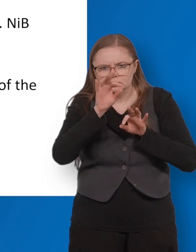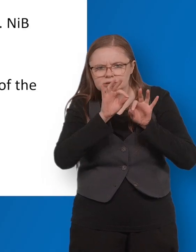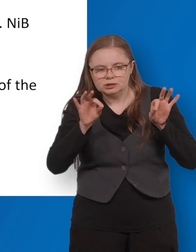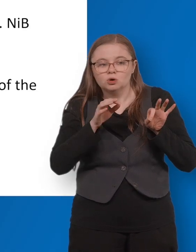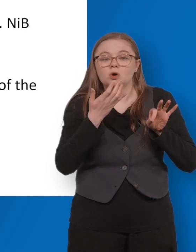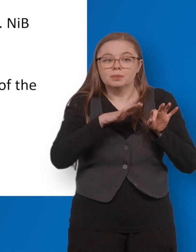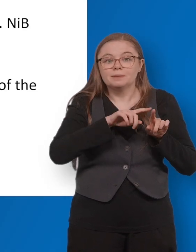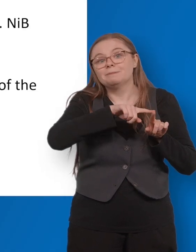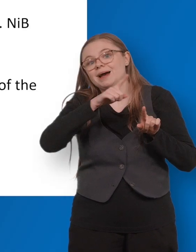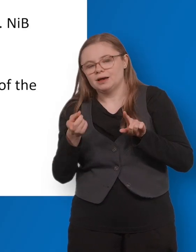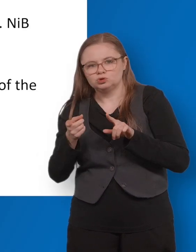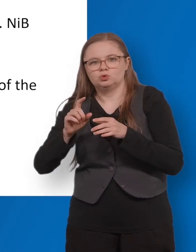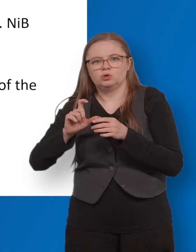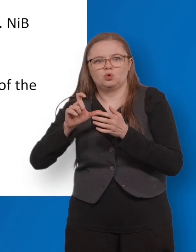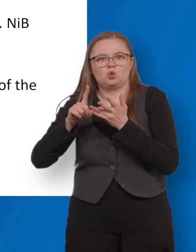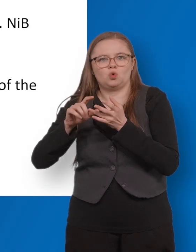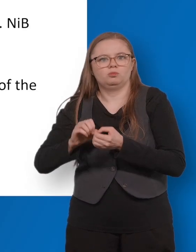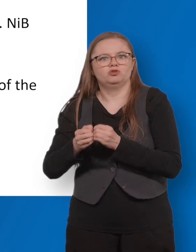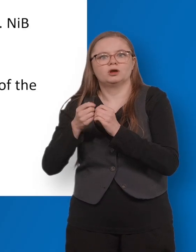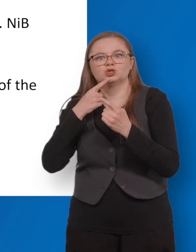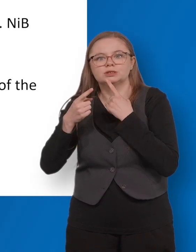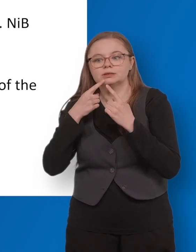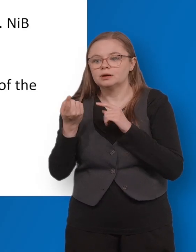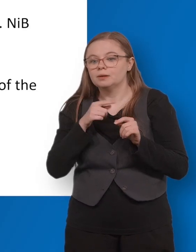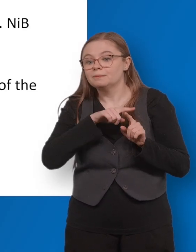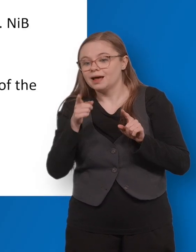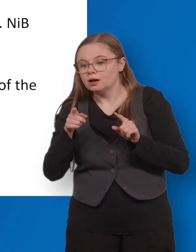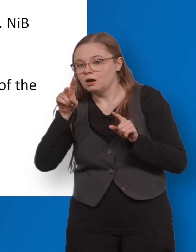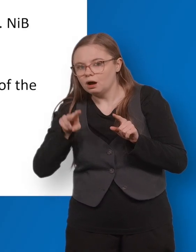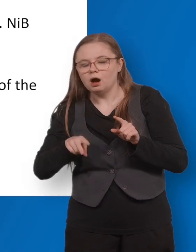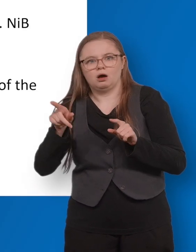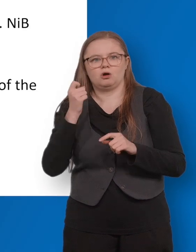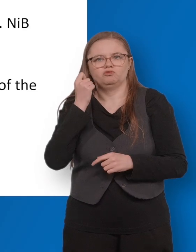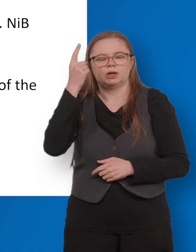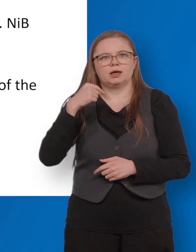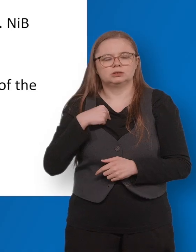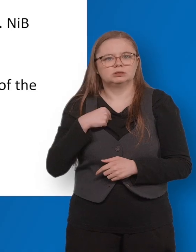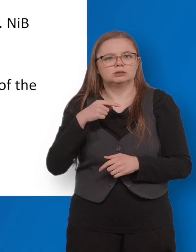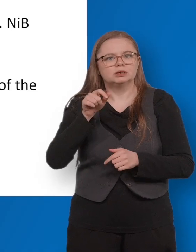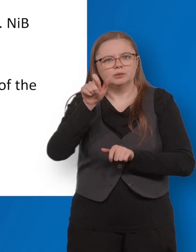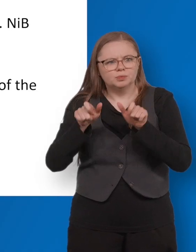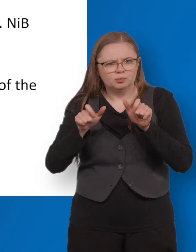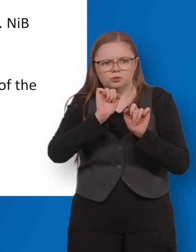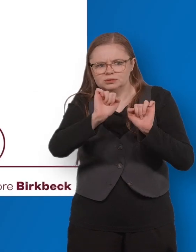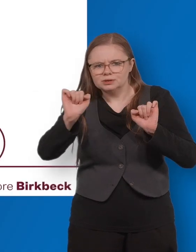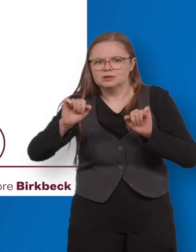it clicked with us. People actually have a very, very different understanding of the construct.